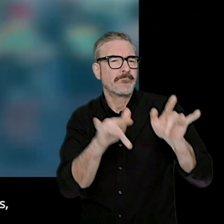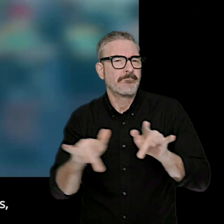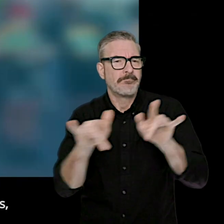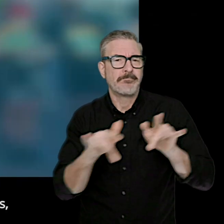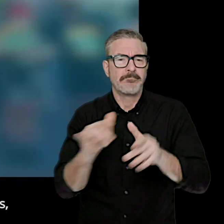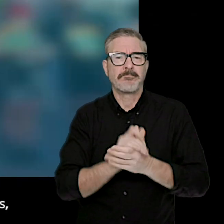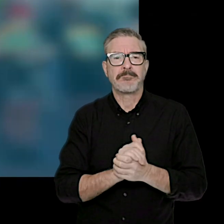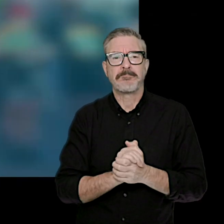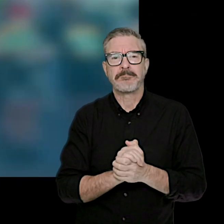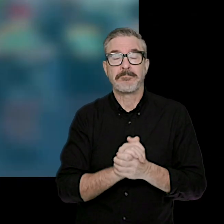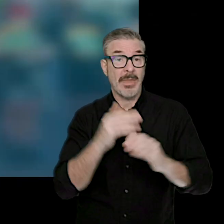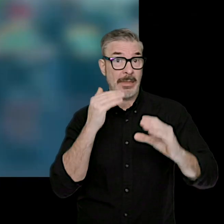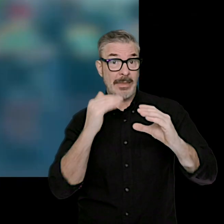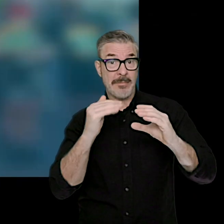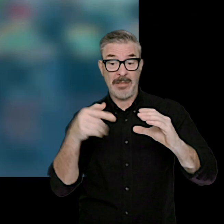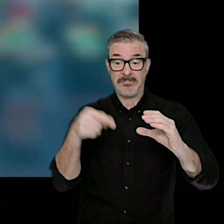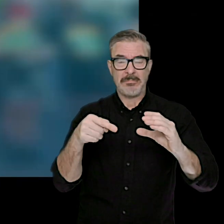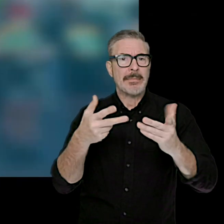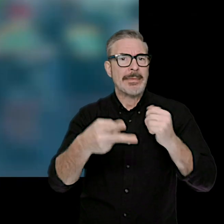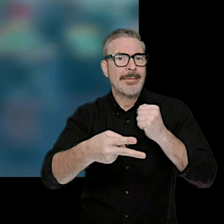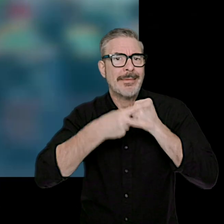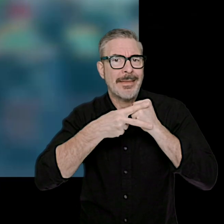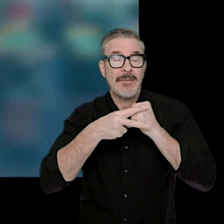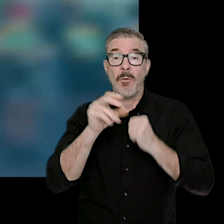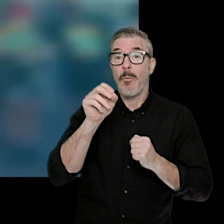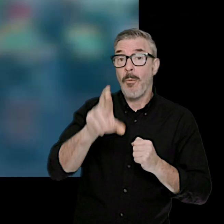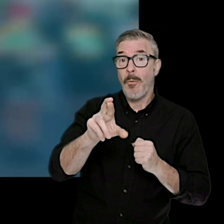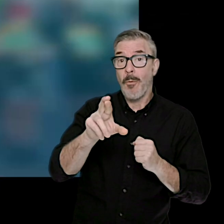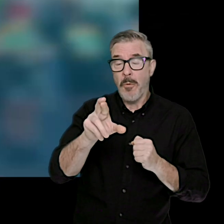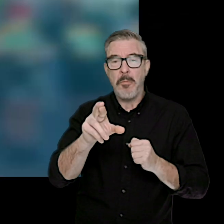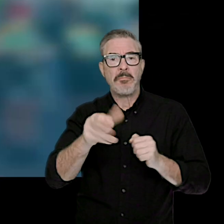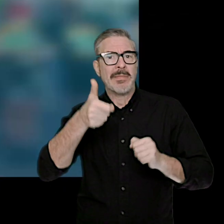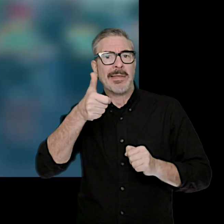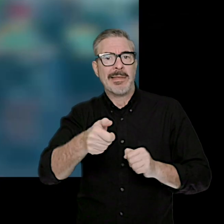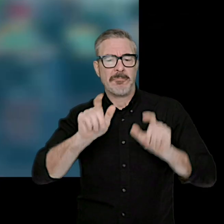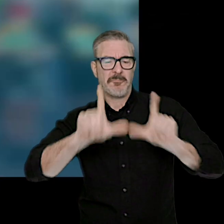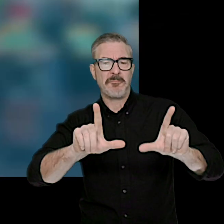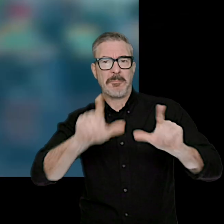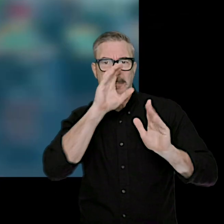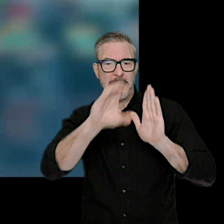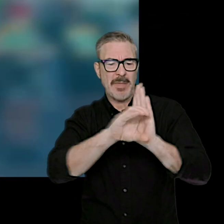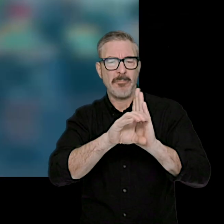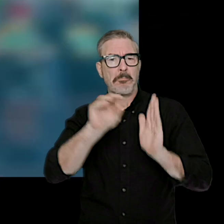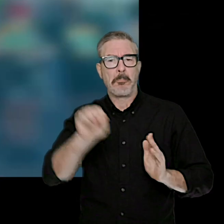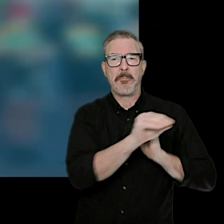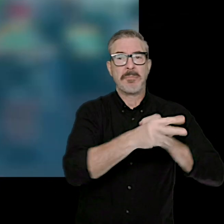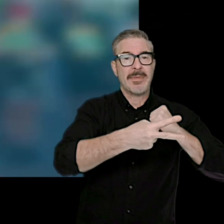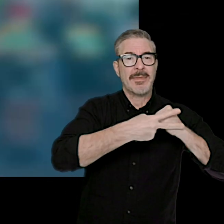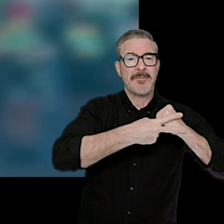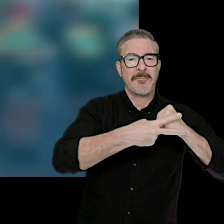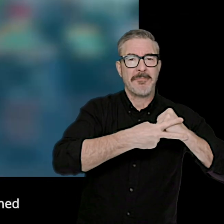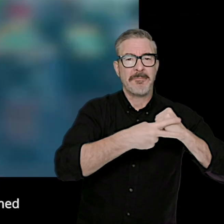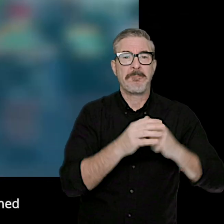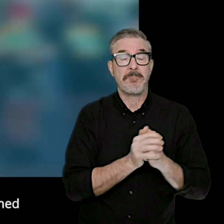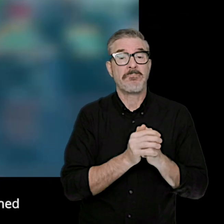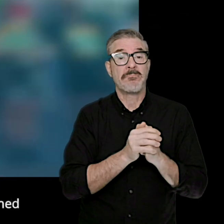text messages, audio recordings of conversations, save or take photos of